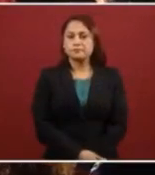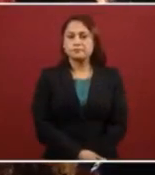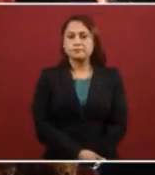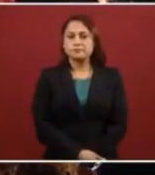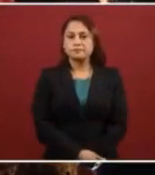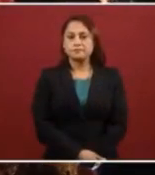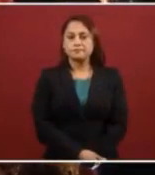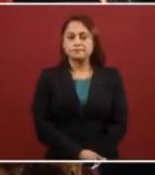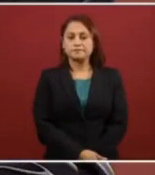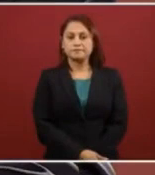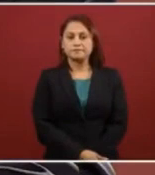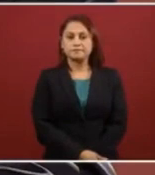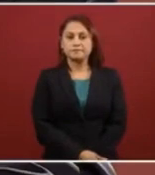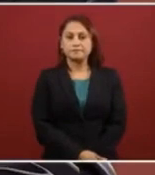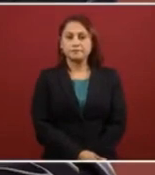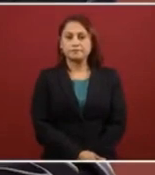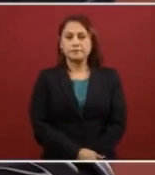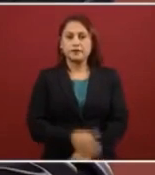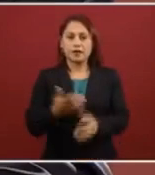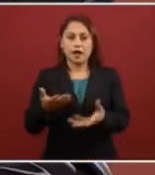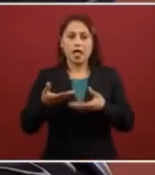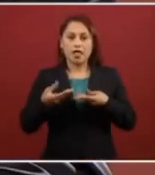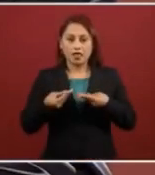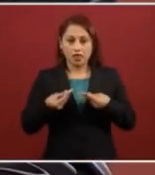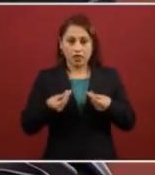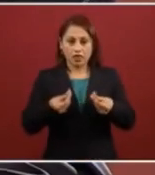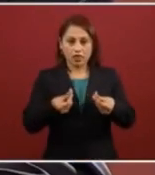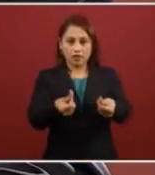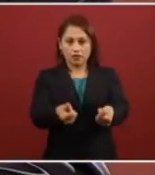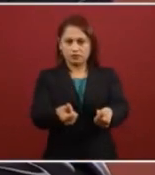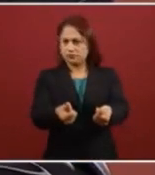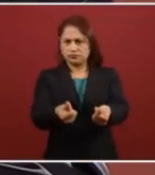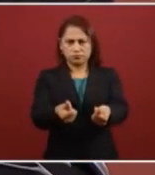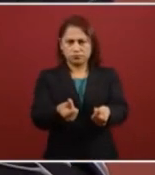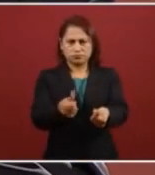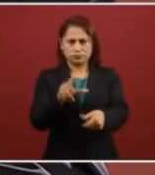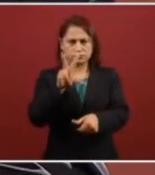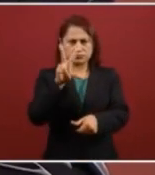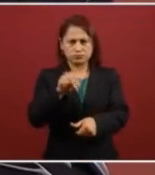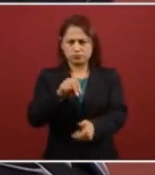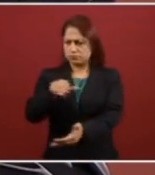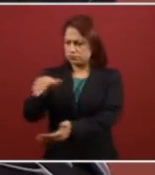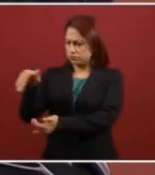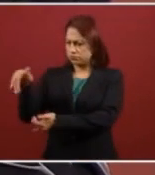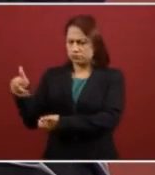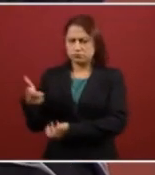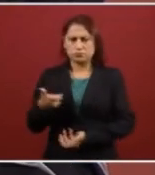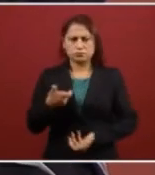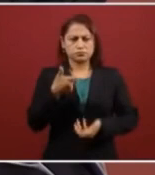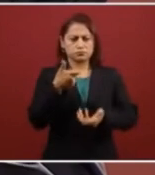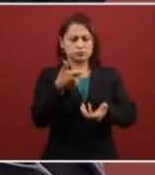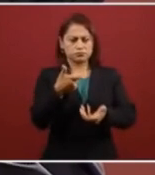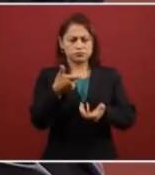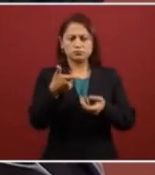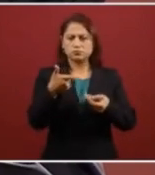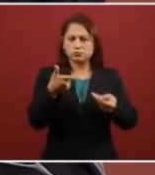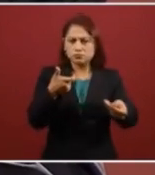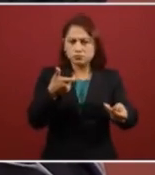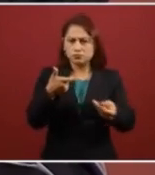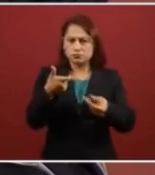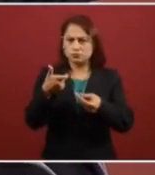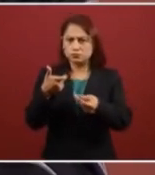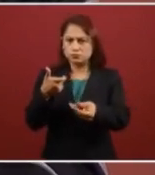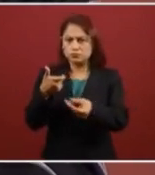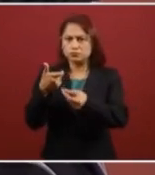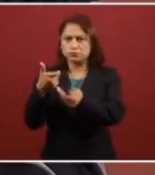hay más gasto. There's no excessive expenses more than no what déficit. You take in. There's no